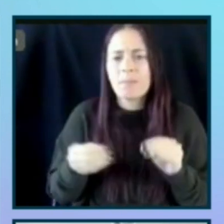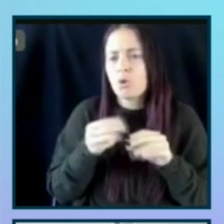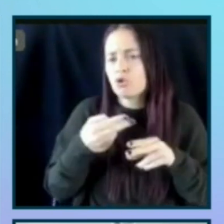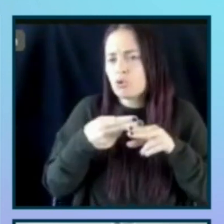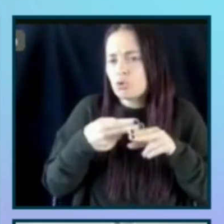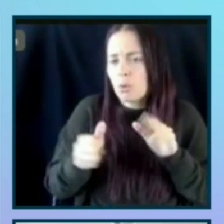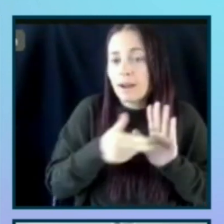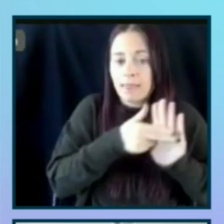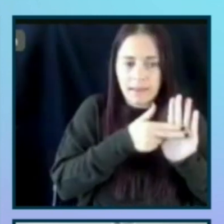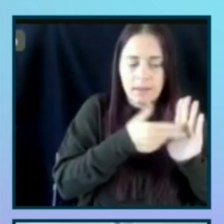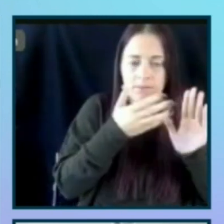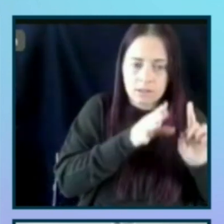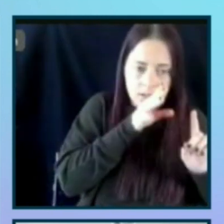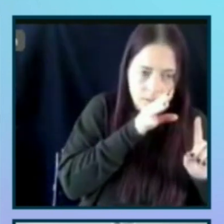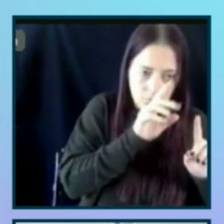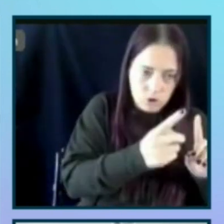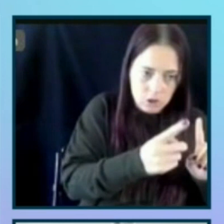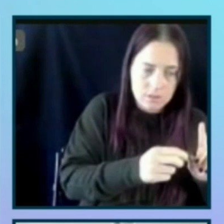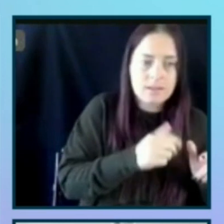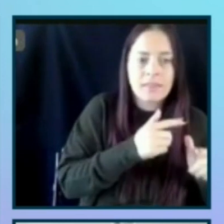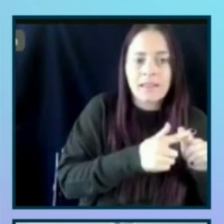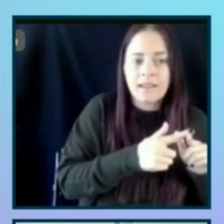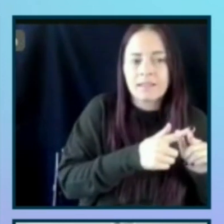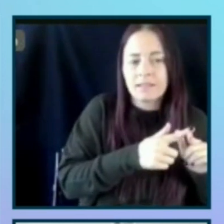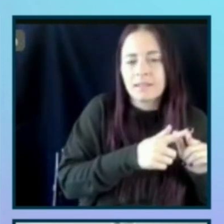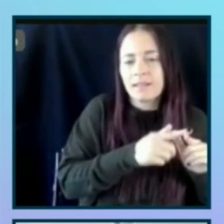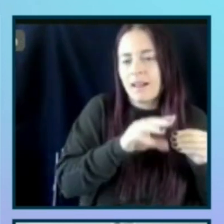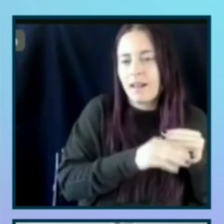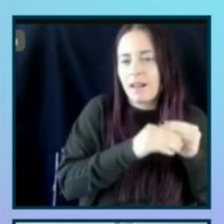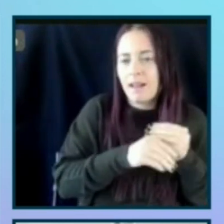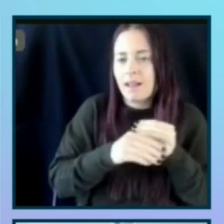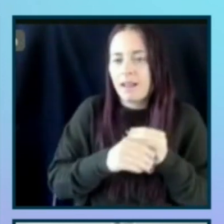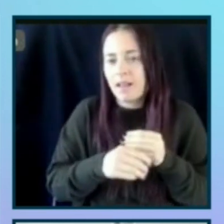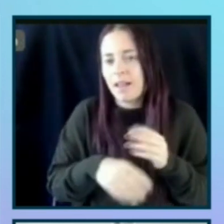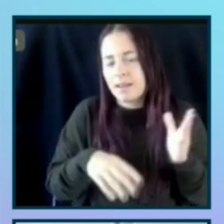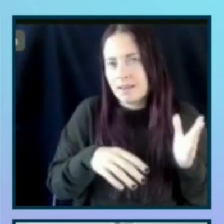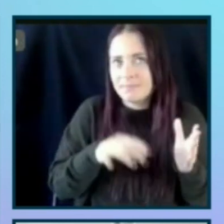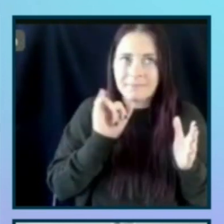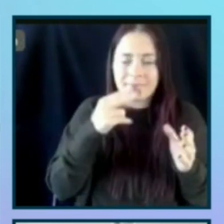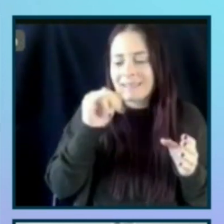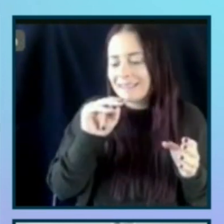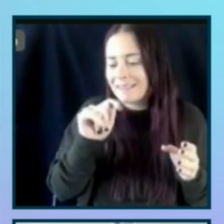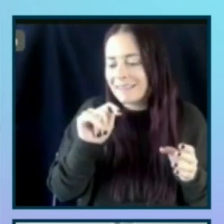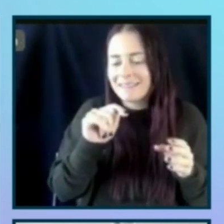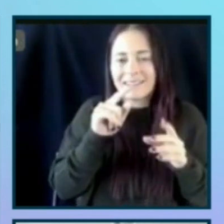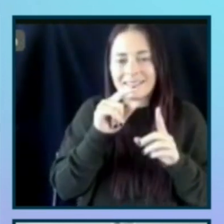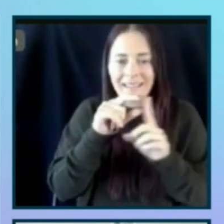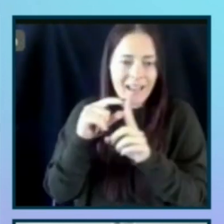the label and that it was a checkbox sooner, and then if we built the rest of the text using hint text or aria described